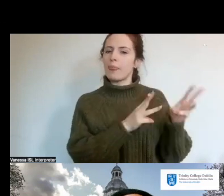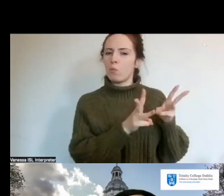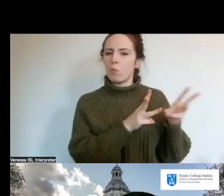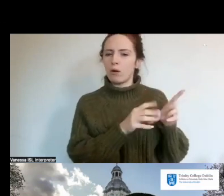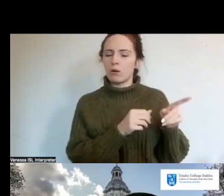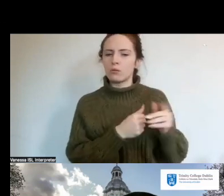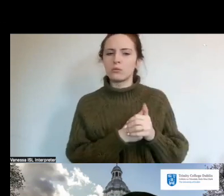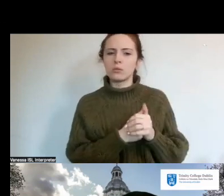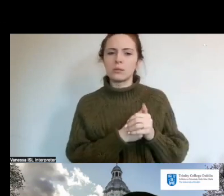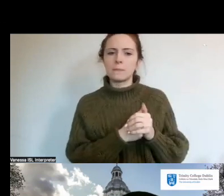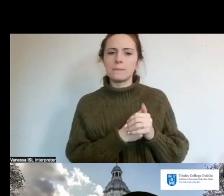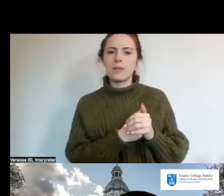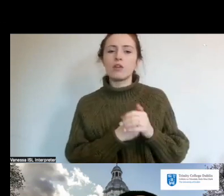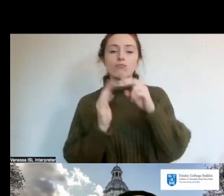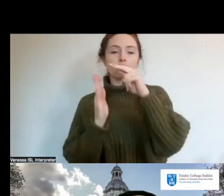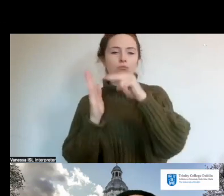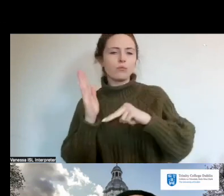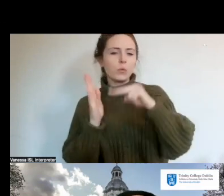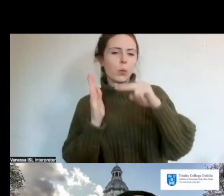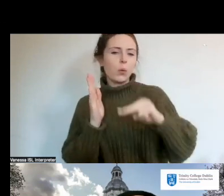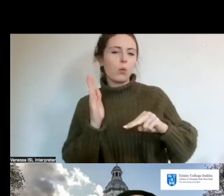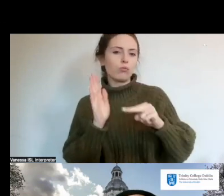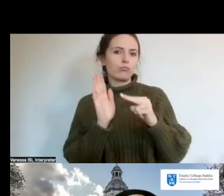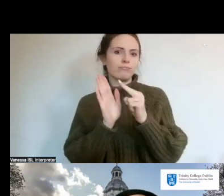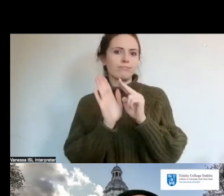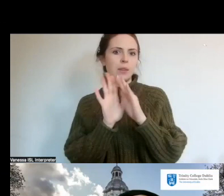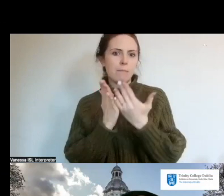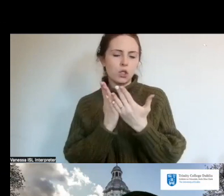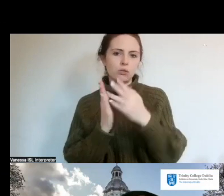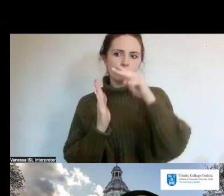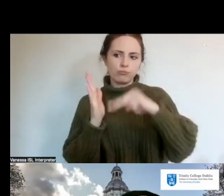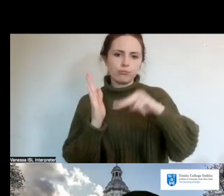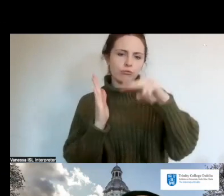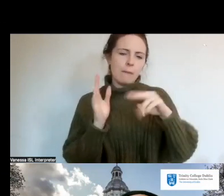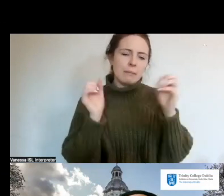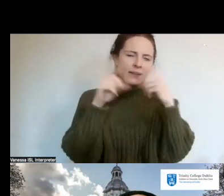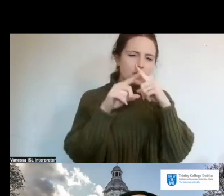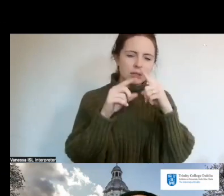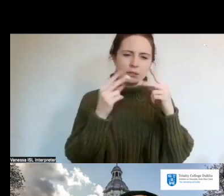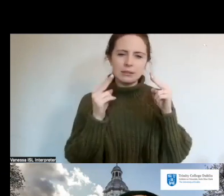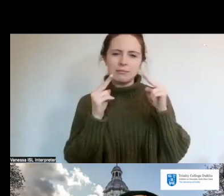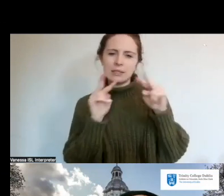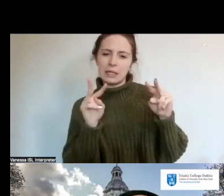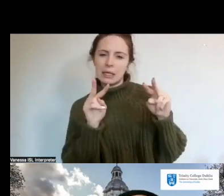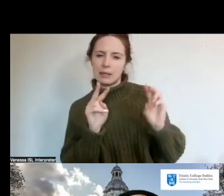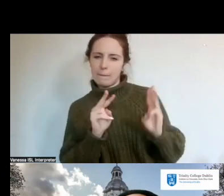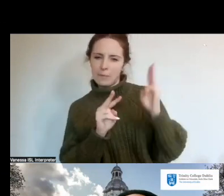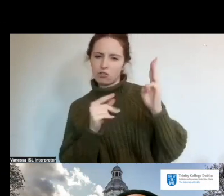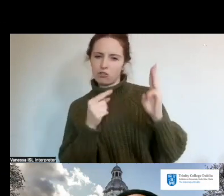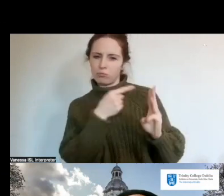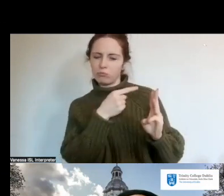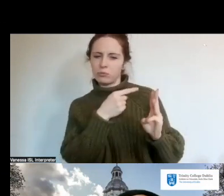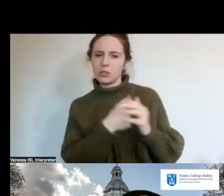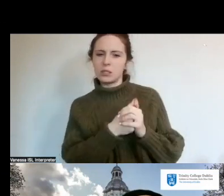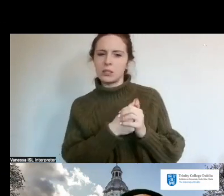We looked to the literature, and I know this is quite difficult to see, but we looked to the literature to see what the main concepts